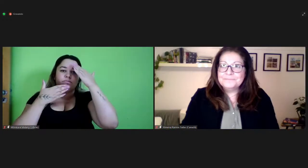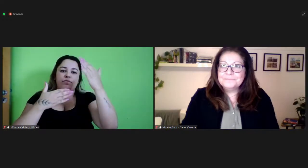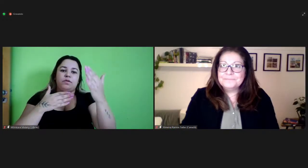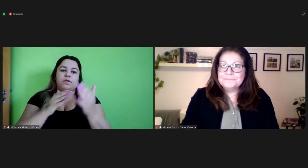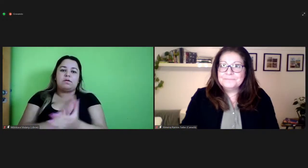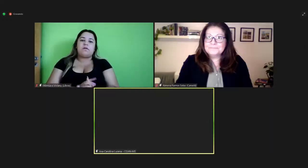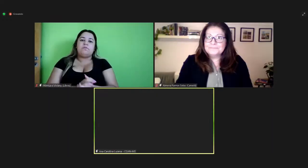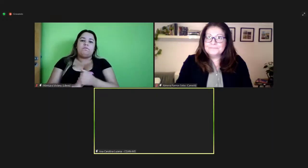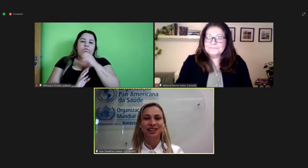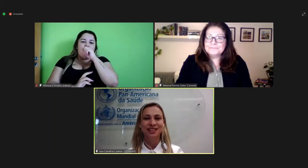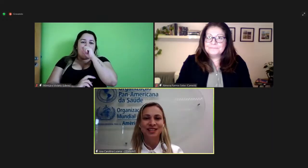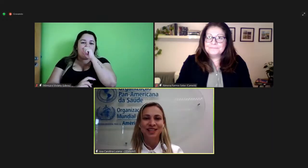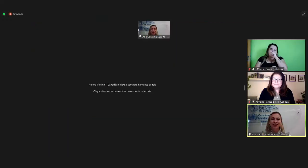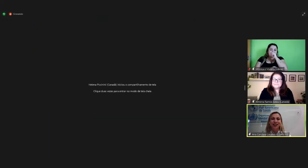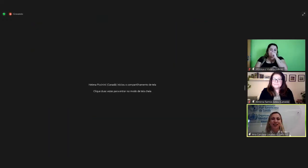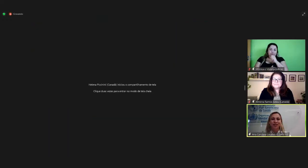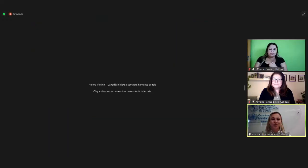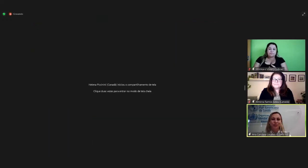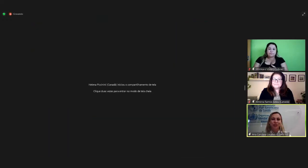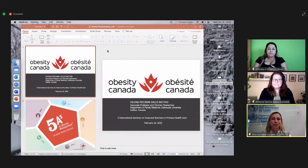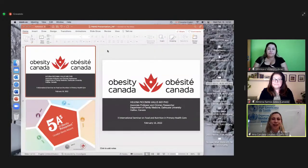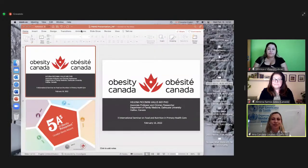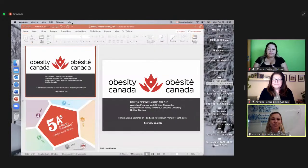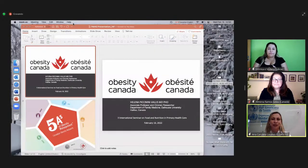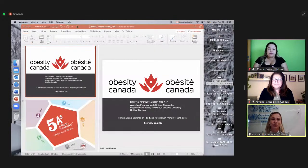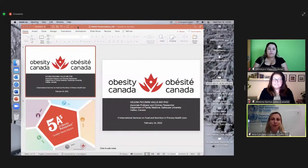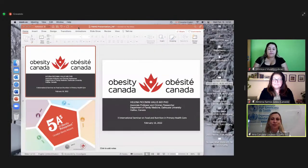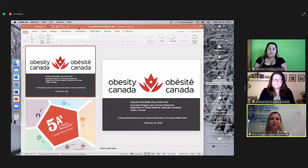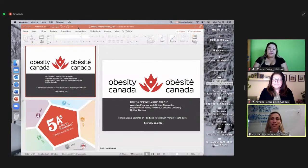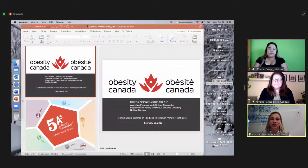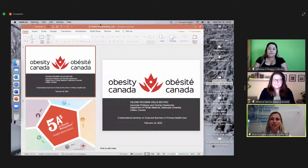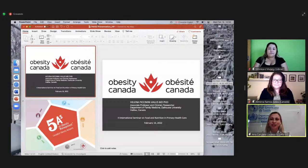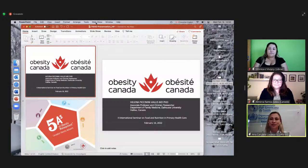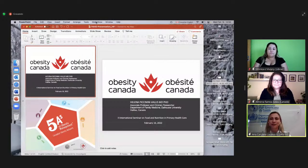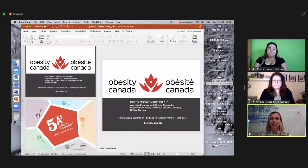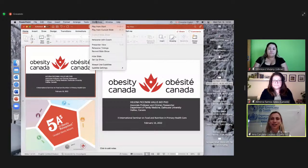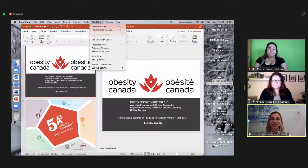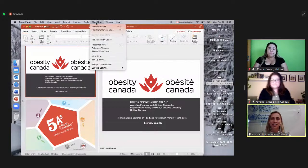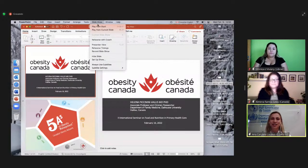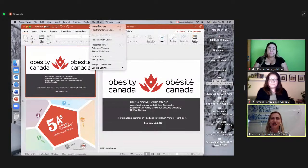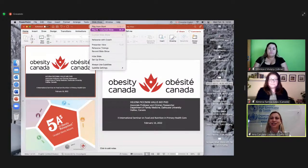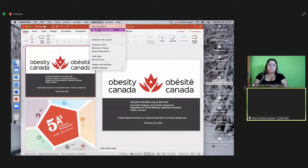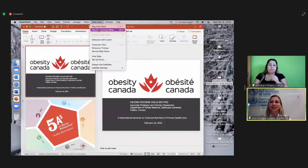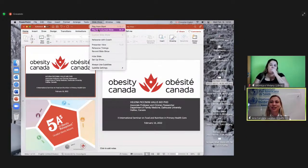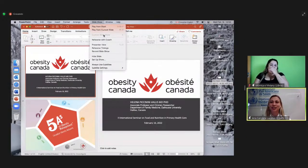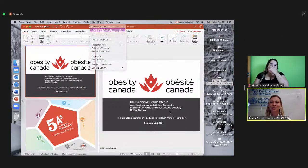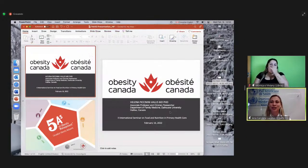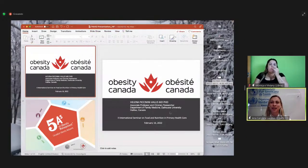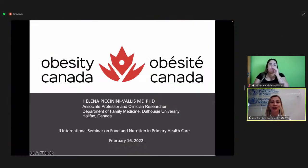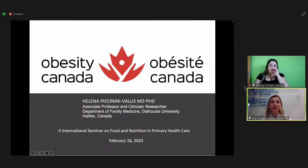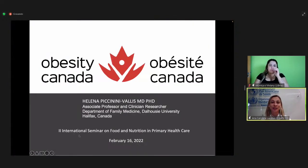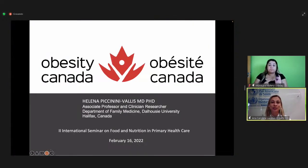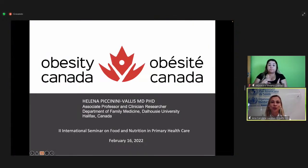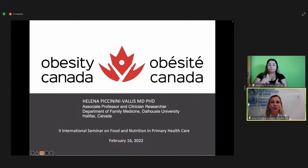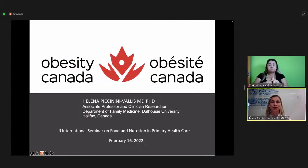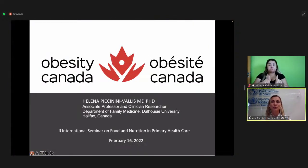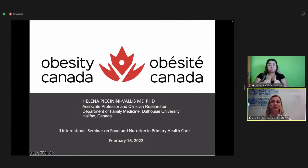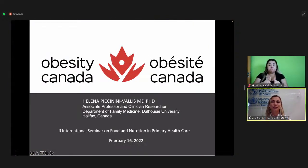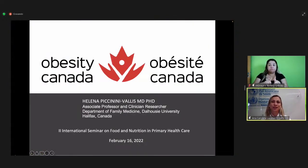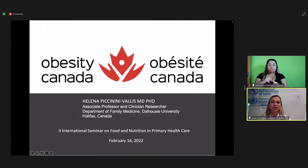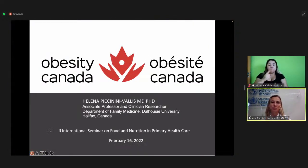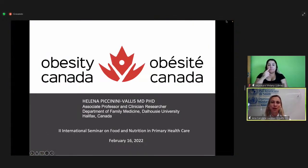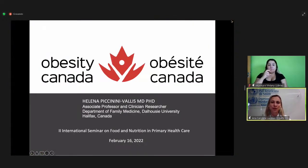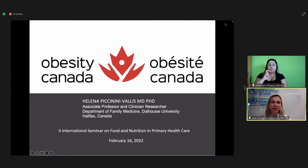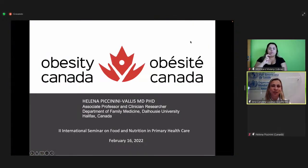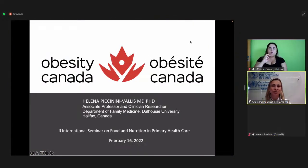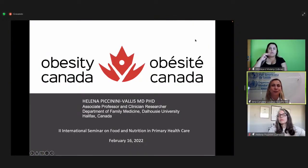Muito obrigada, doutora Salas. Agora eu passo a palavra para Thank you, Dr. Salas. Now I'm going to pass the floor to Dr.